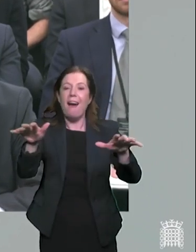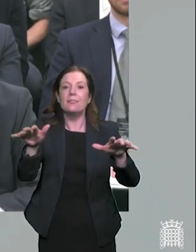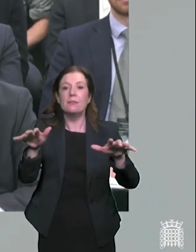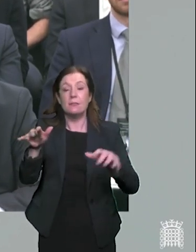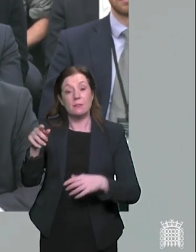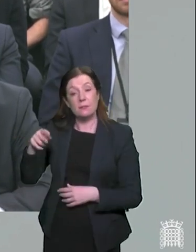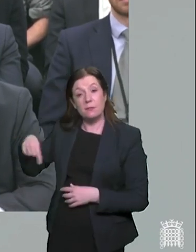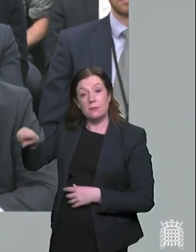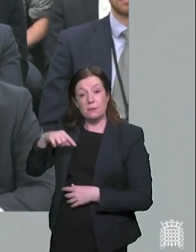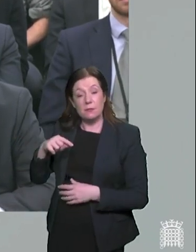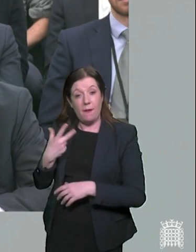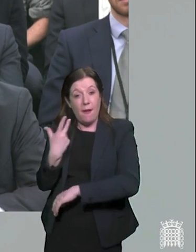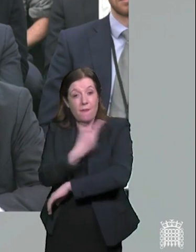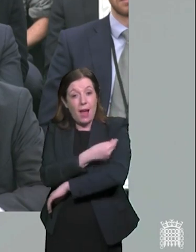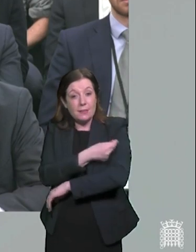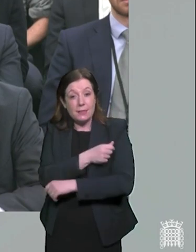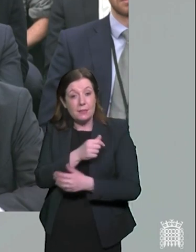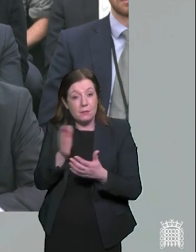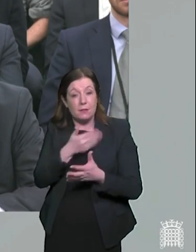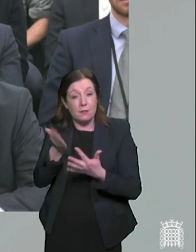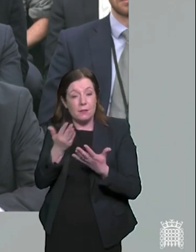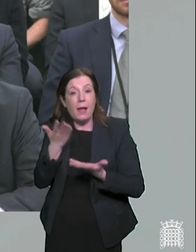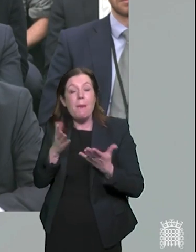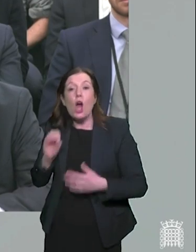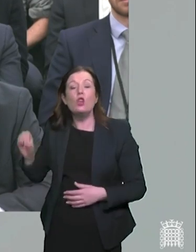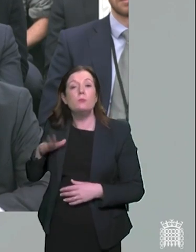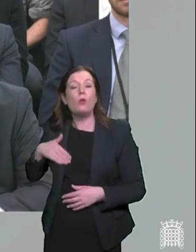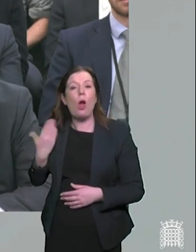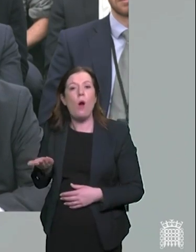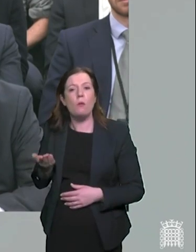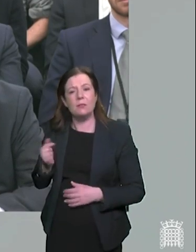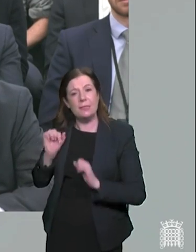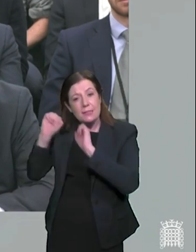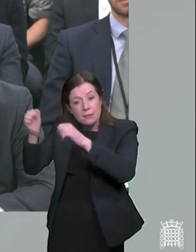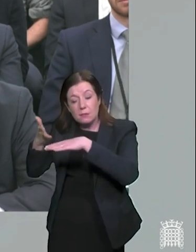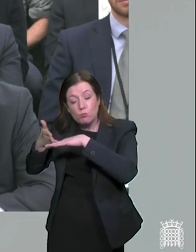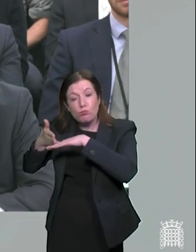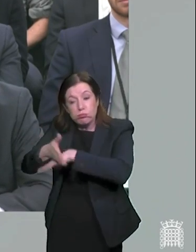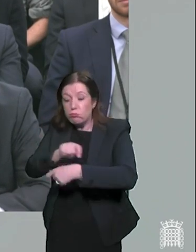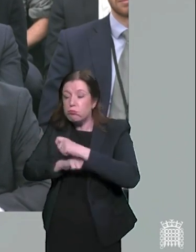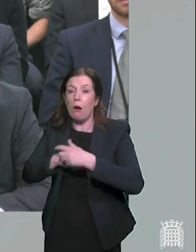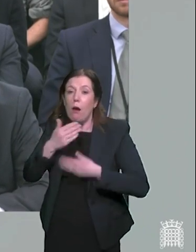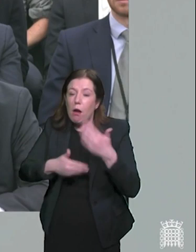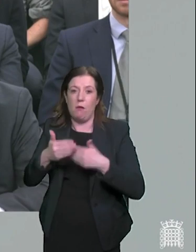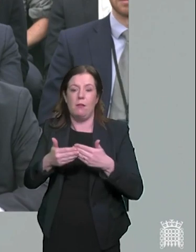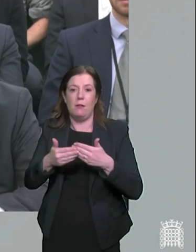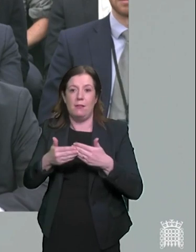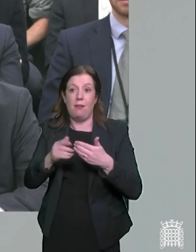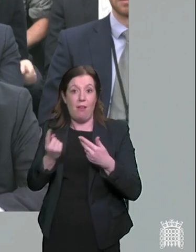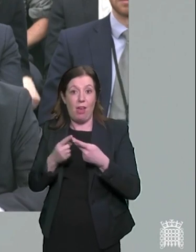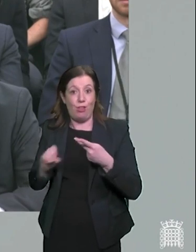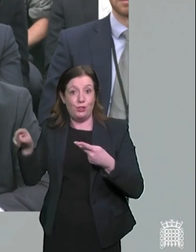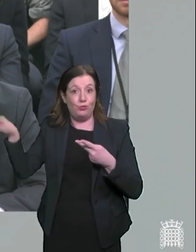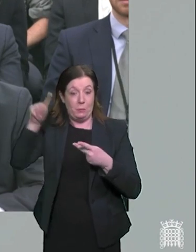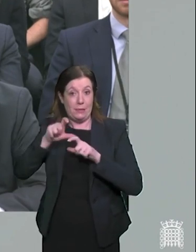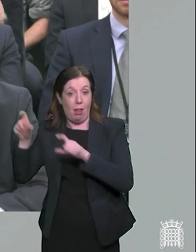helped mastermind the fastest vaccine rollout in Europe. It was thanks to those officials that we were able to come out of lockdown faster than any other